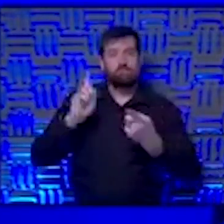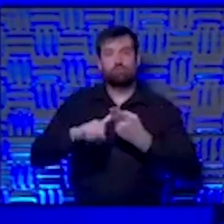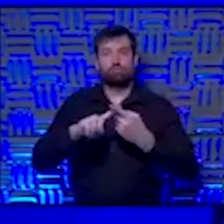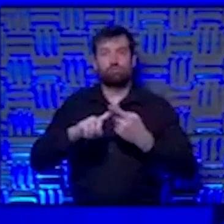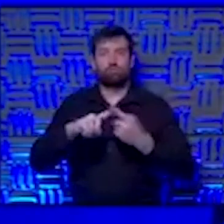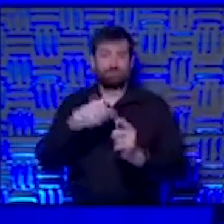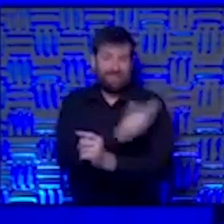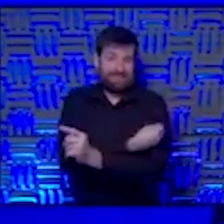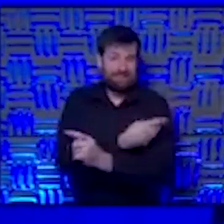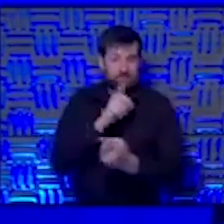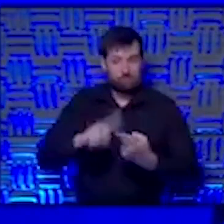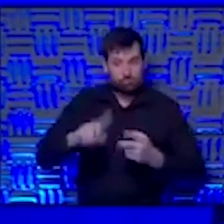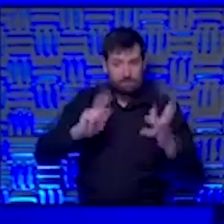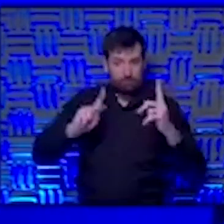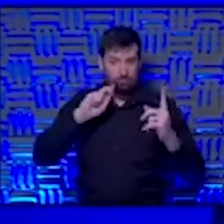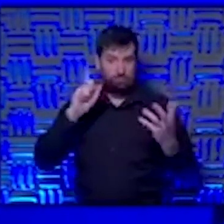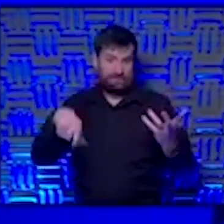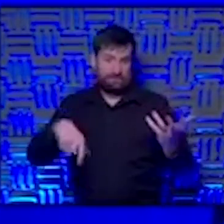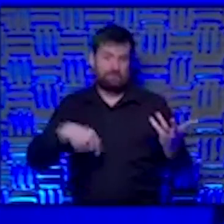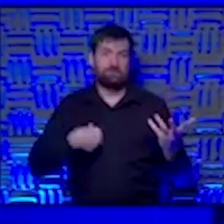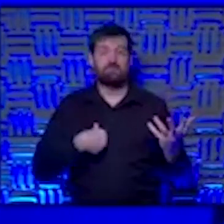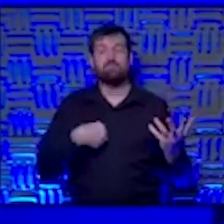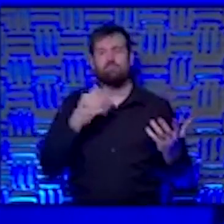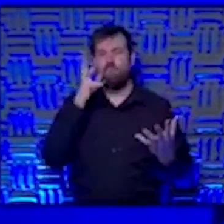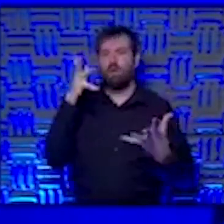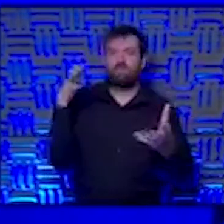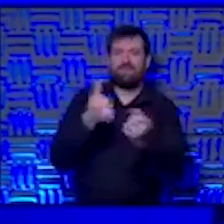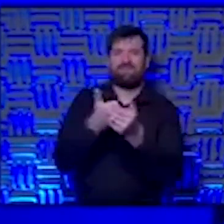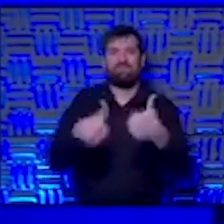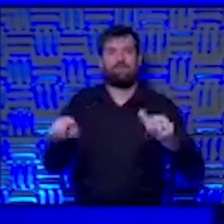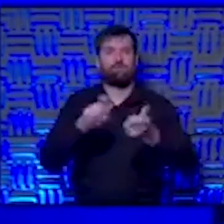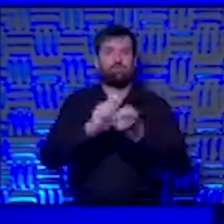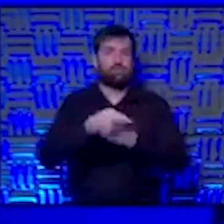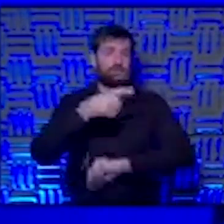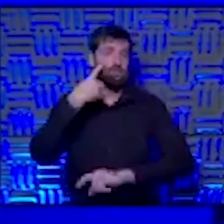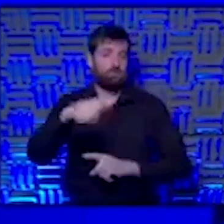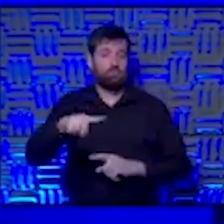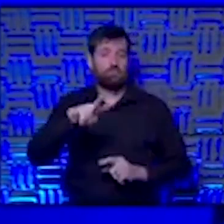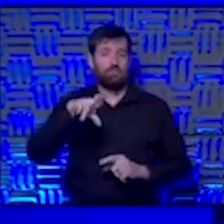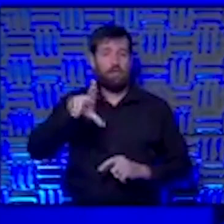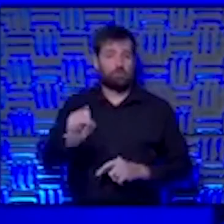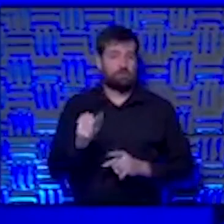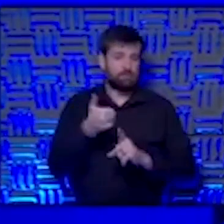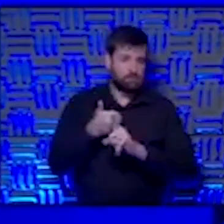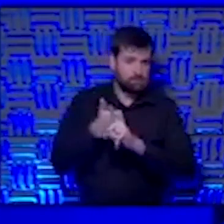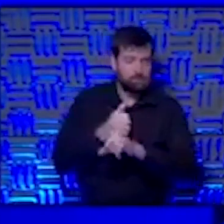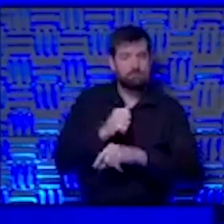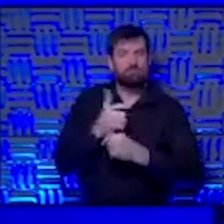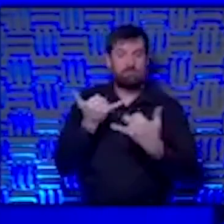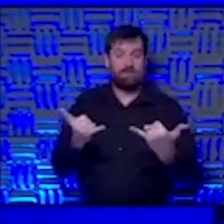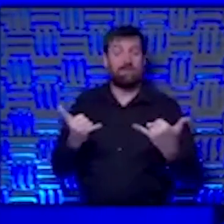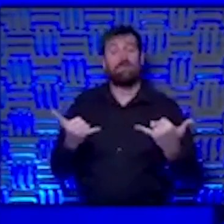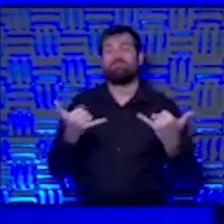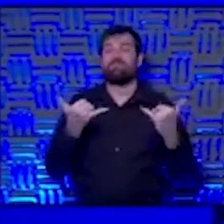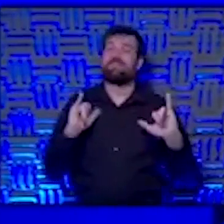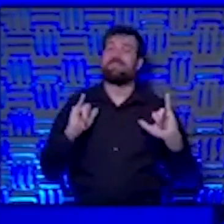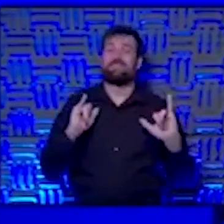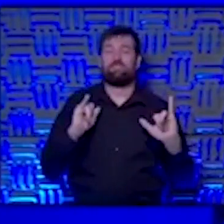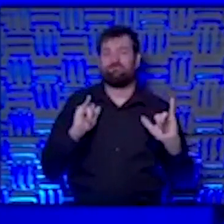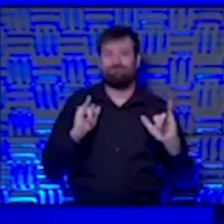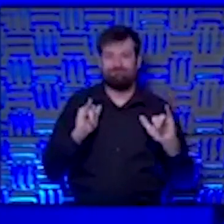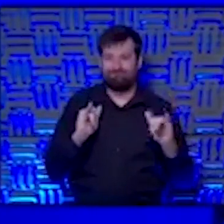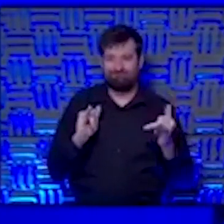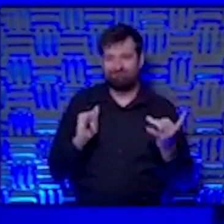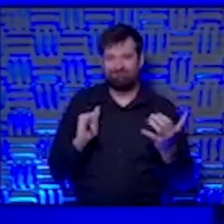people that need it. We will keep up to date on if there are any new changes in the virus or anything of that nature. Right now there is still just a little bit